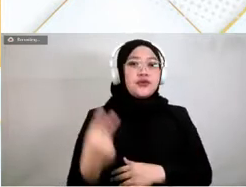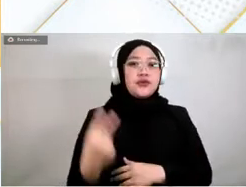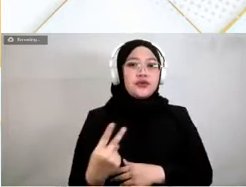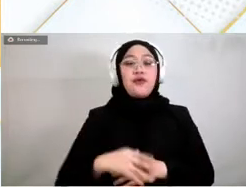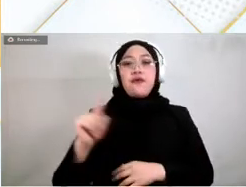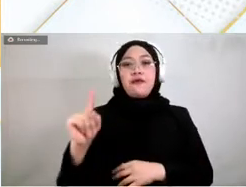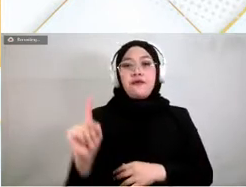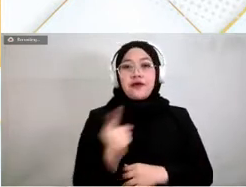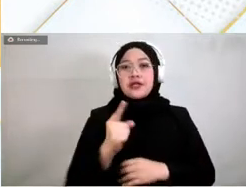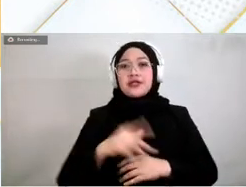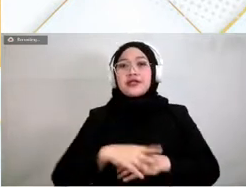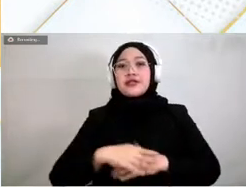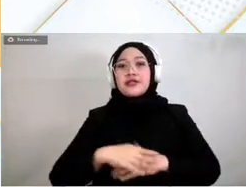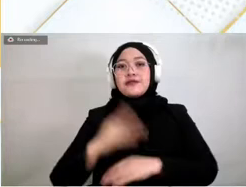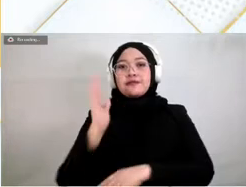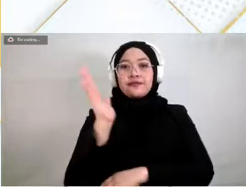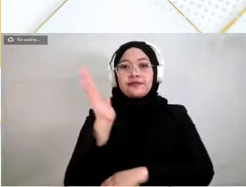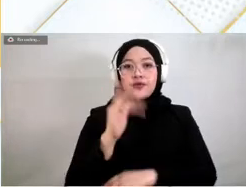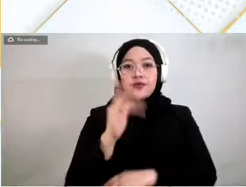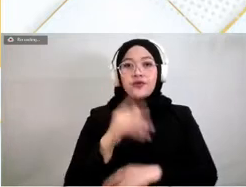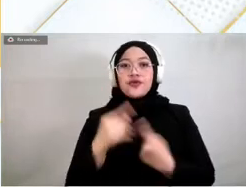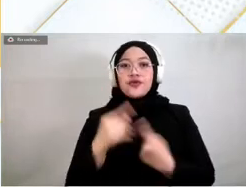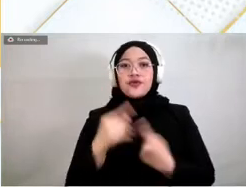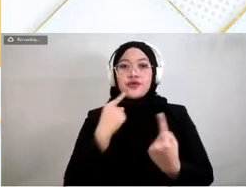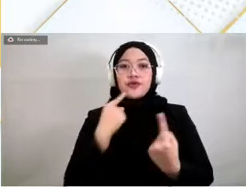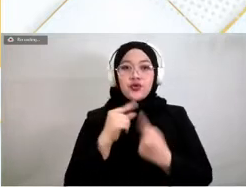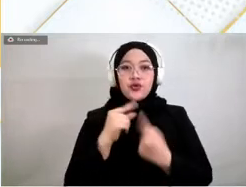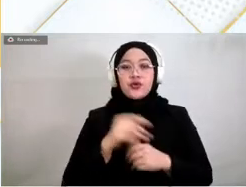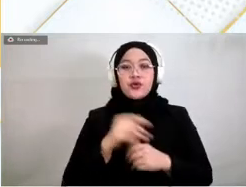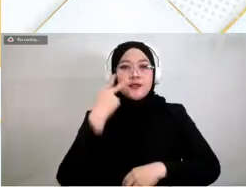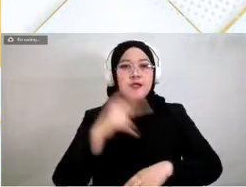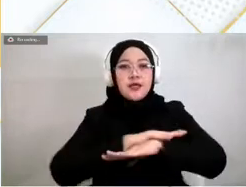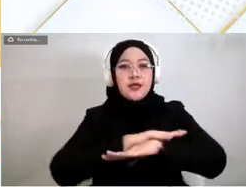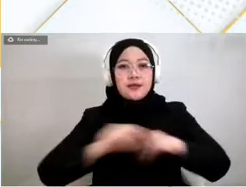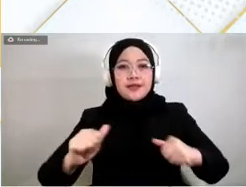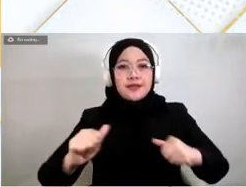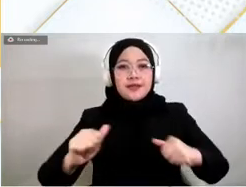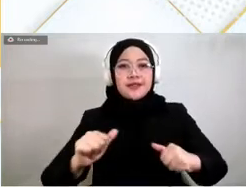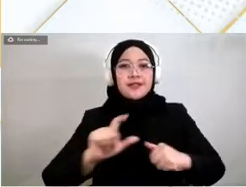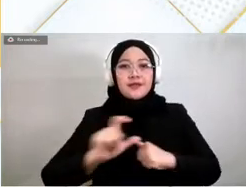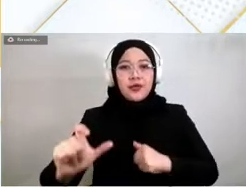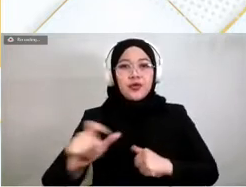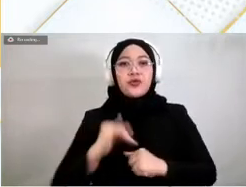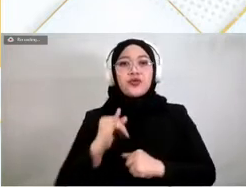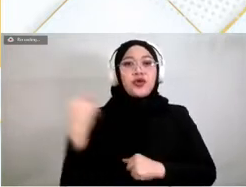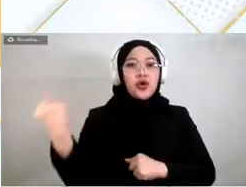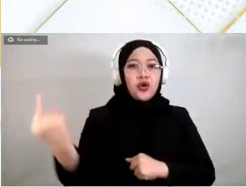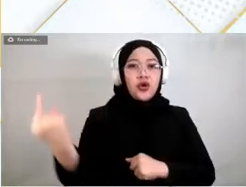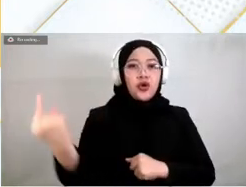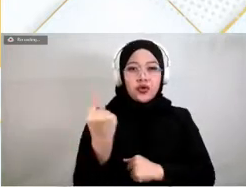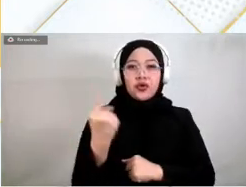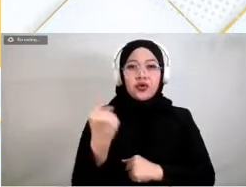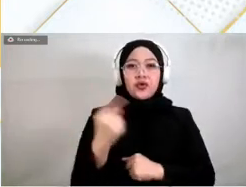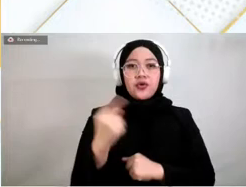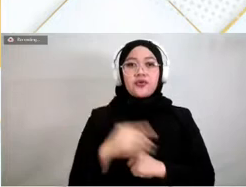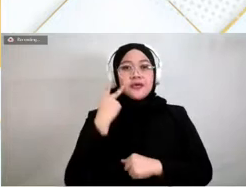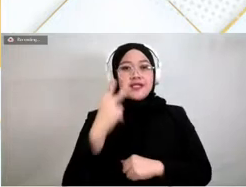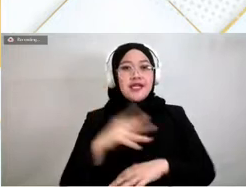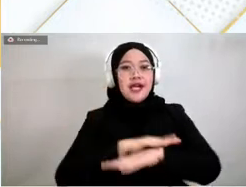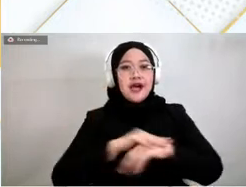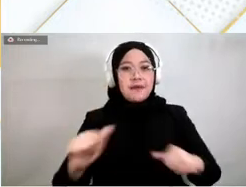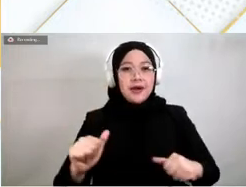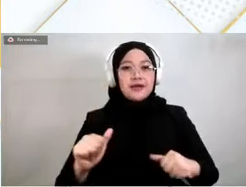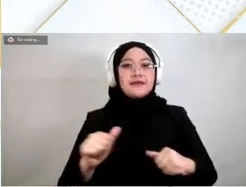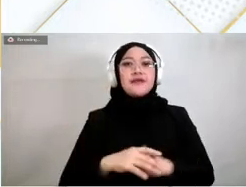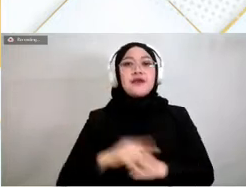session, discussing investing in peace, security, and stability, the global role of peacekeepers. Now, the speakers in this